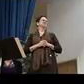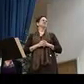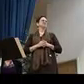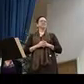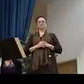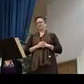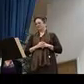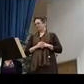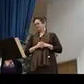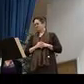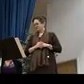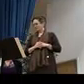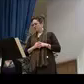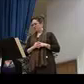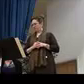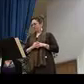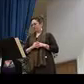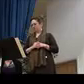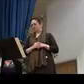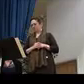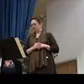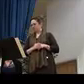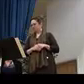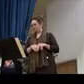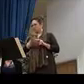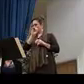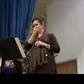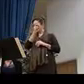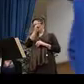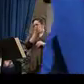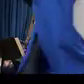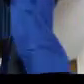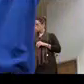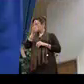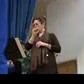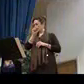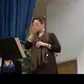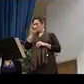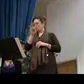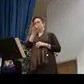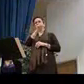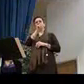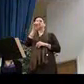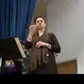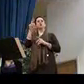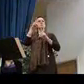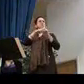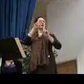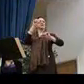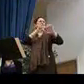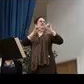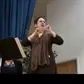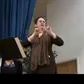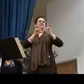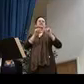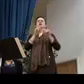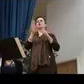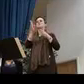Shaki Swan Wallace, Associate of Applied Science, Business Management, Associate of Applied Science,